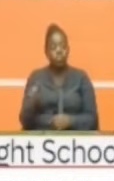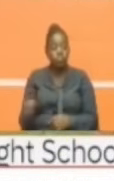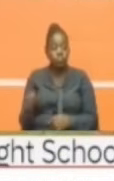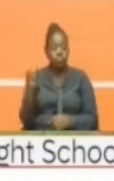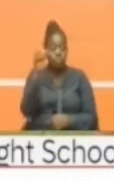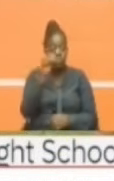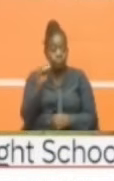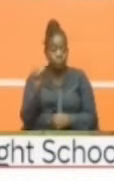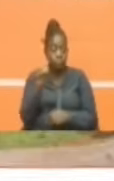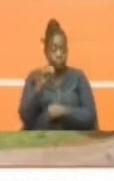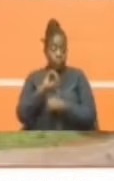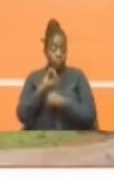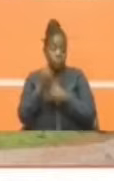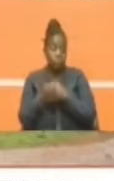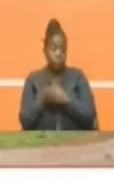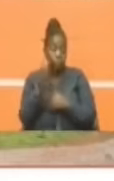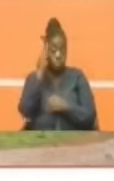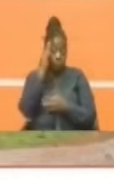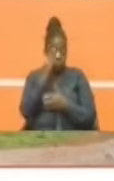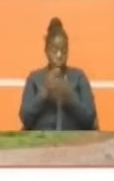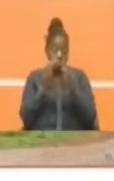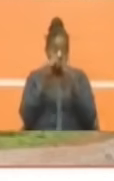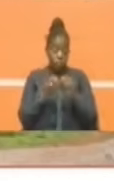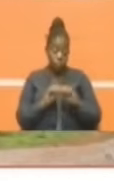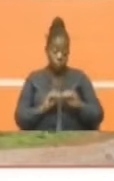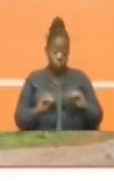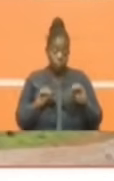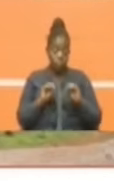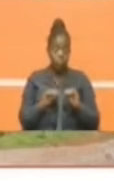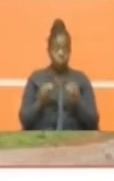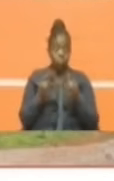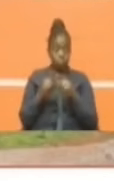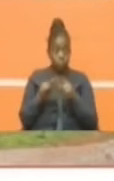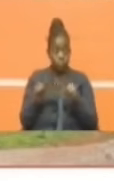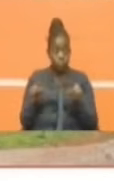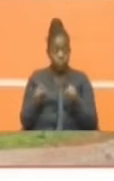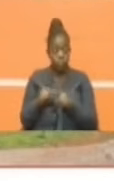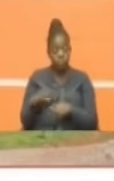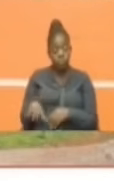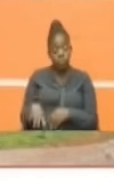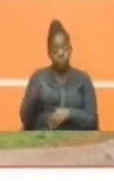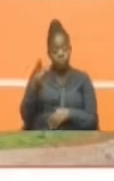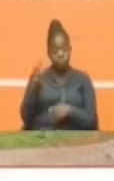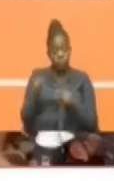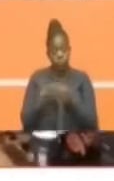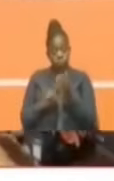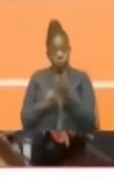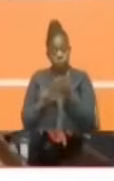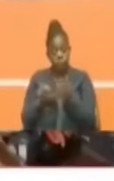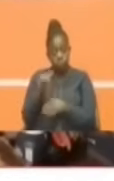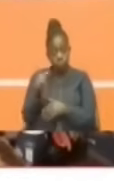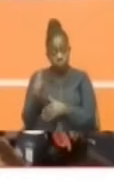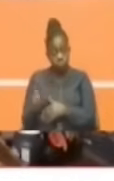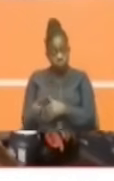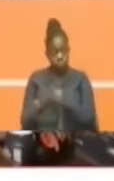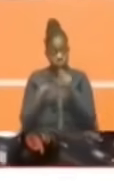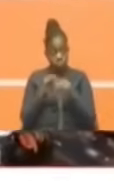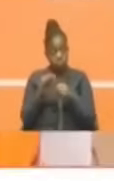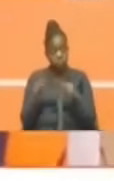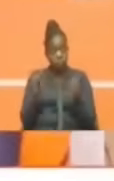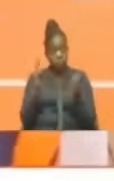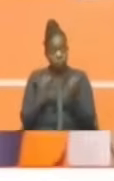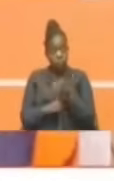emirimu alinako kyamanyi tumutendeka n'atandika n'akula ate n'akozesa n'abalala ayogedde ku biraba byafunye